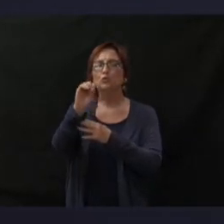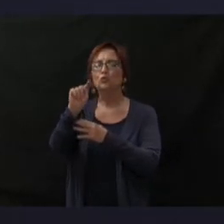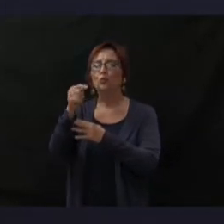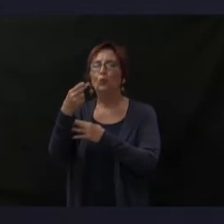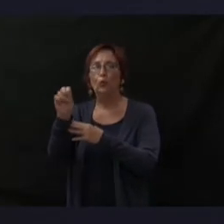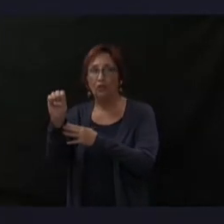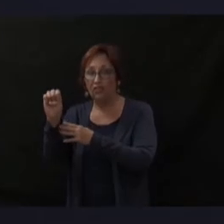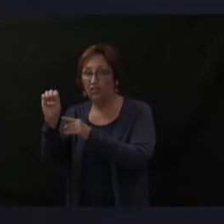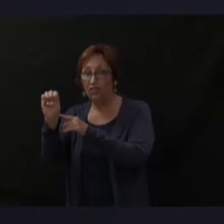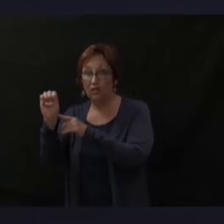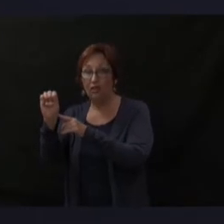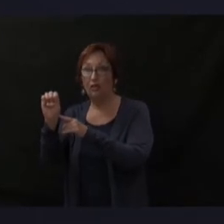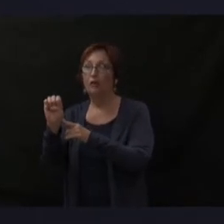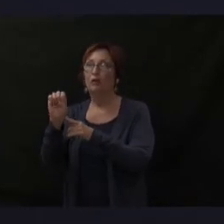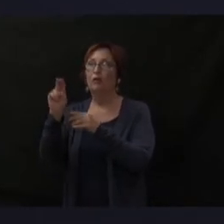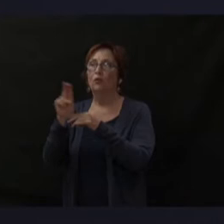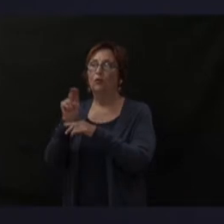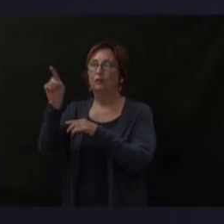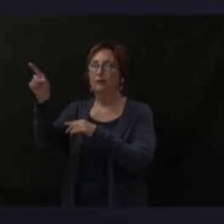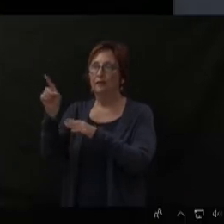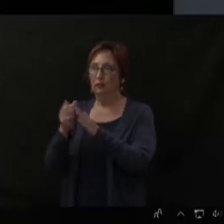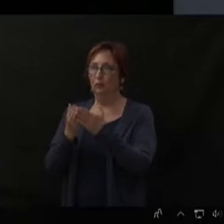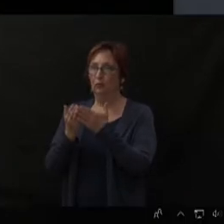Soothe. We use this book,